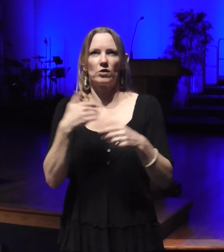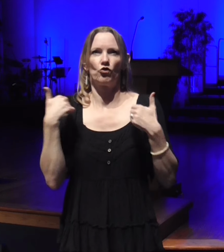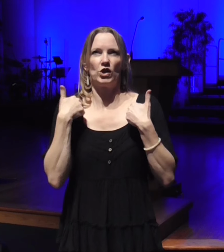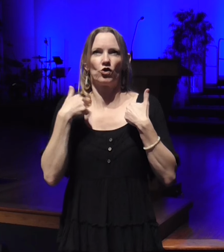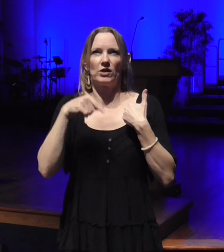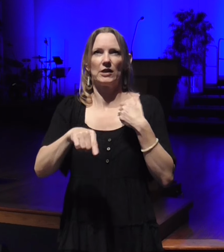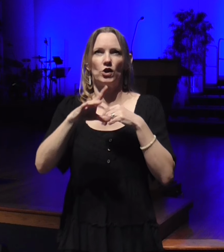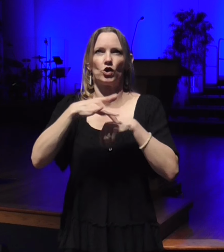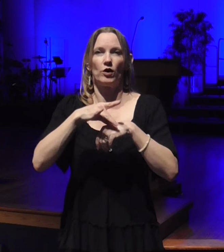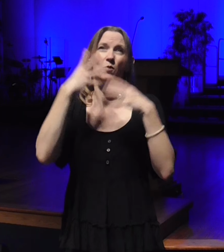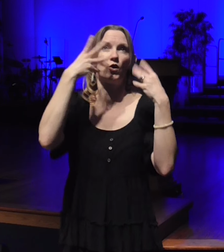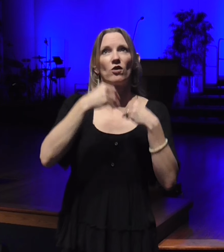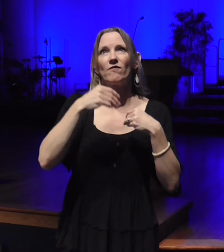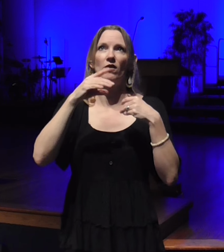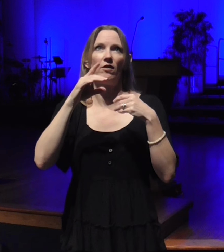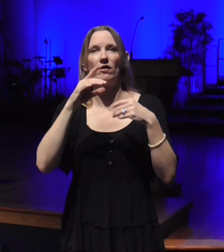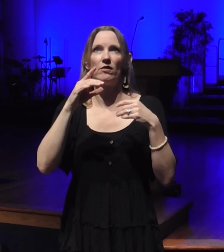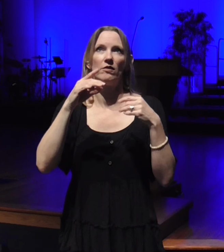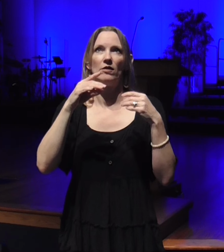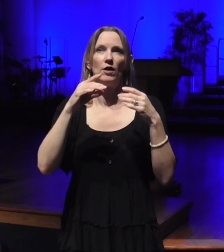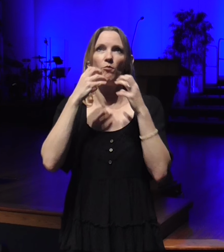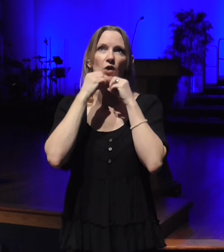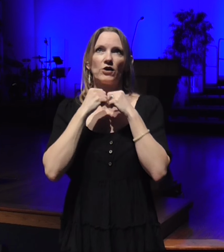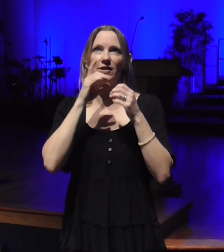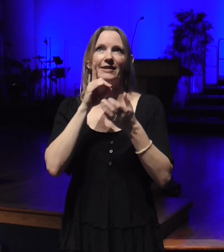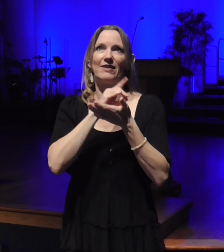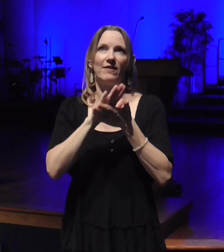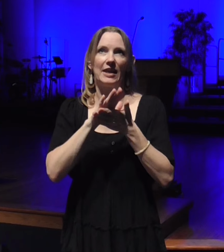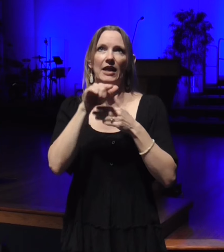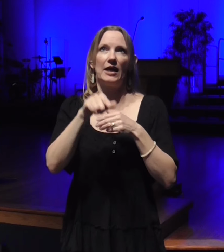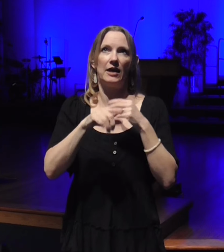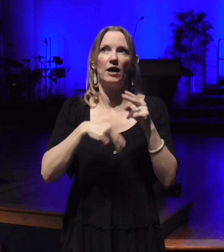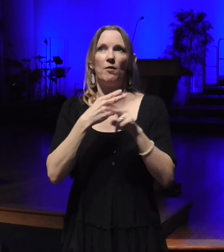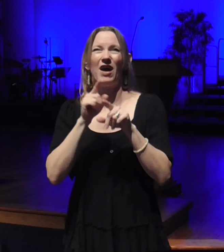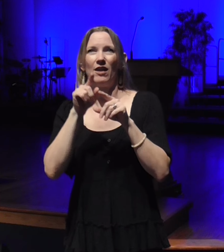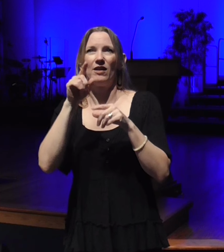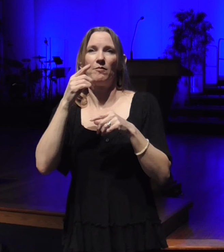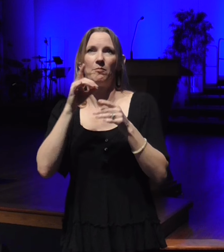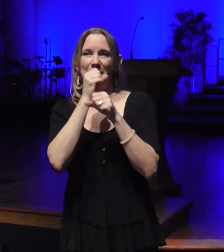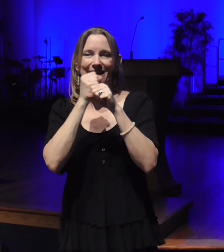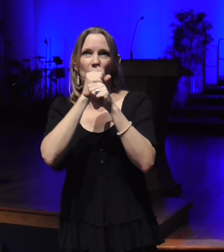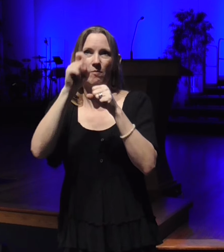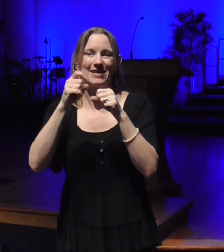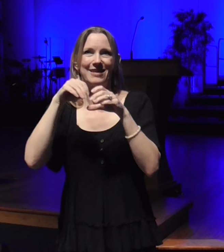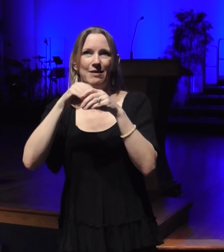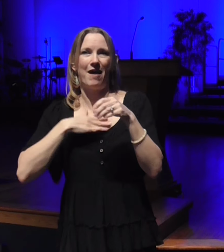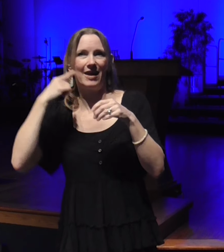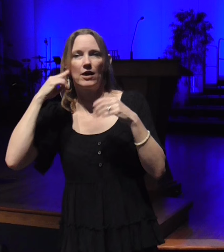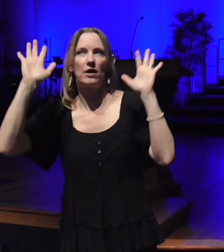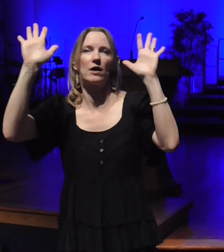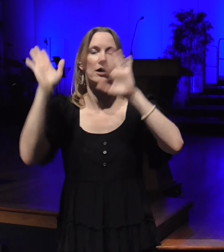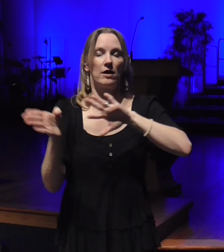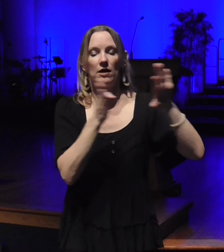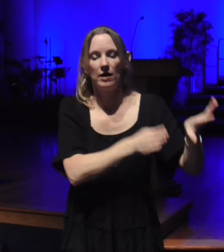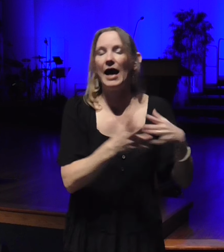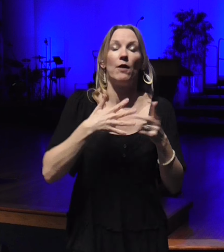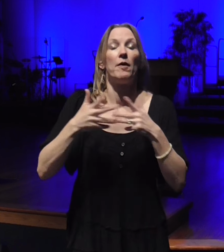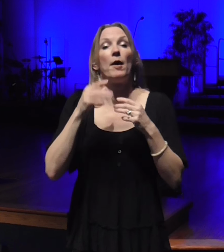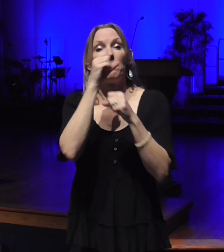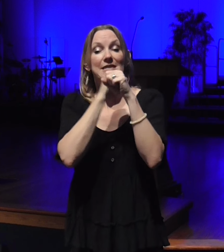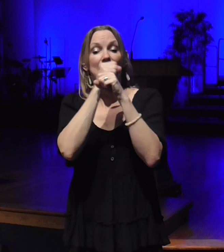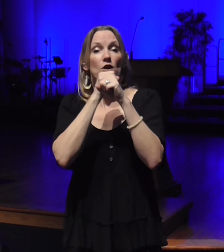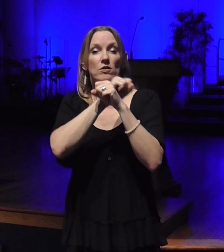I'm sorry, beautiful, precious divinity within the mosquitoes. You can be anywhere in the universe, but you got to be in my ear. Come on. And the mosquitoes are biting him